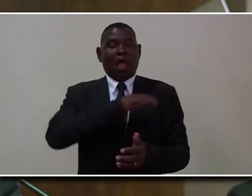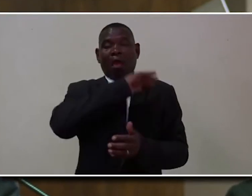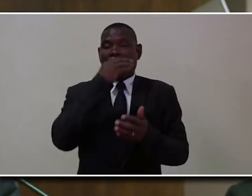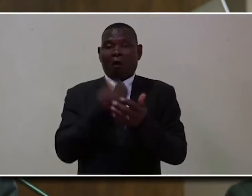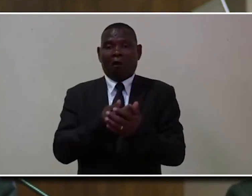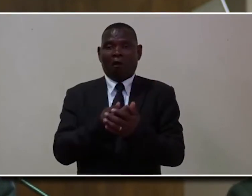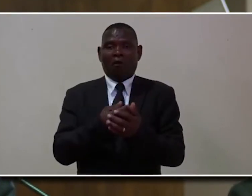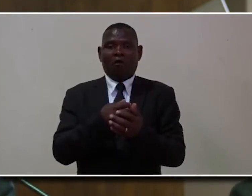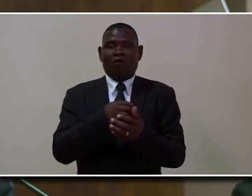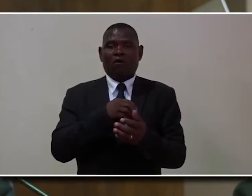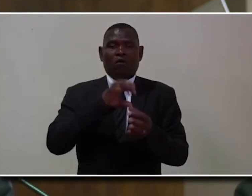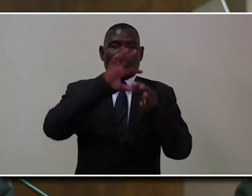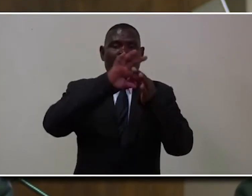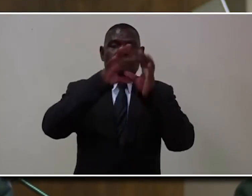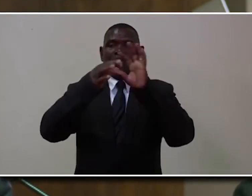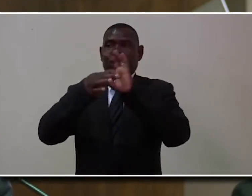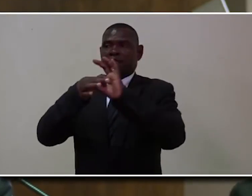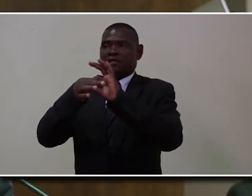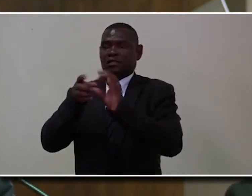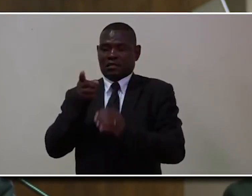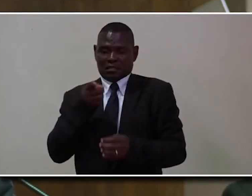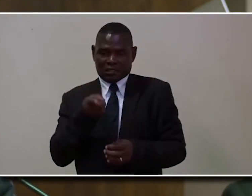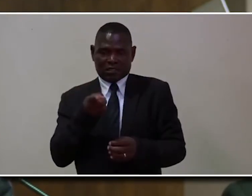divine service this morning.